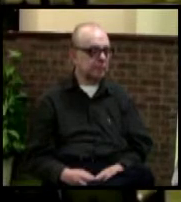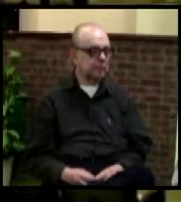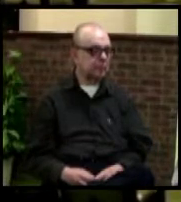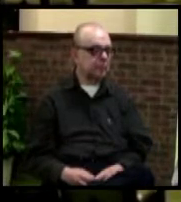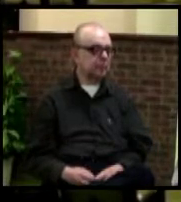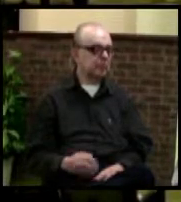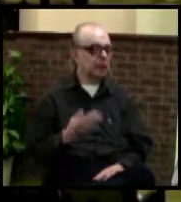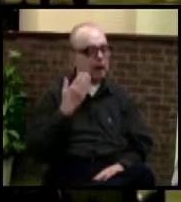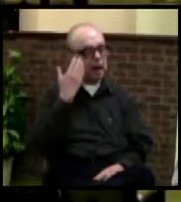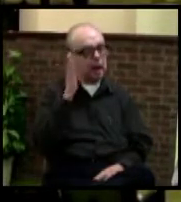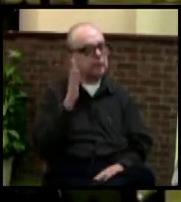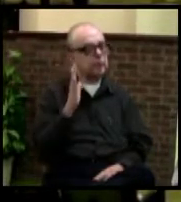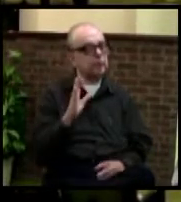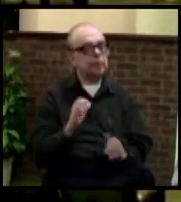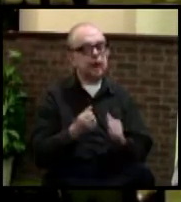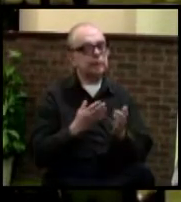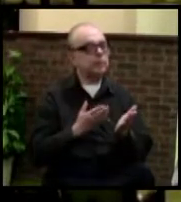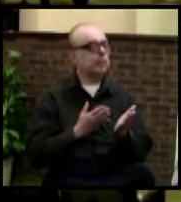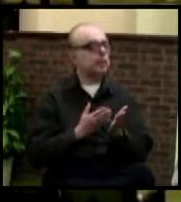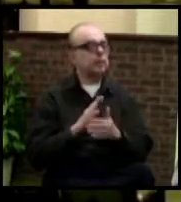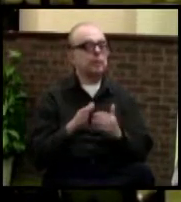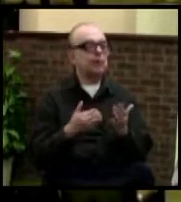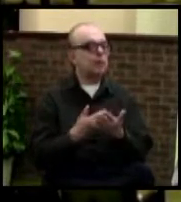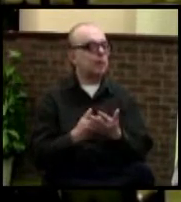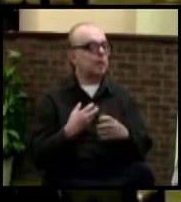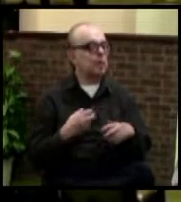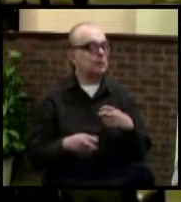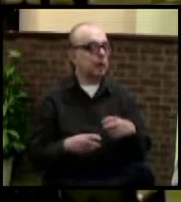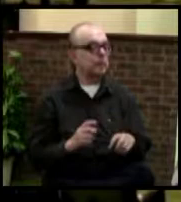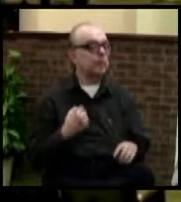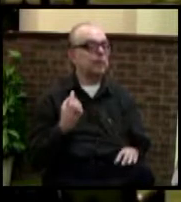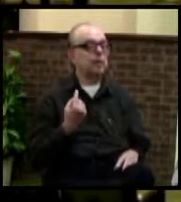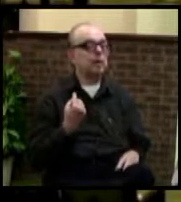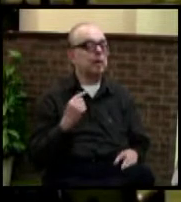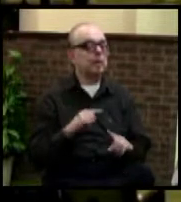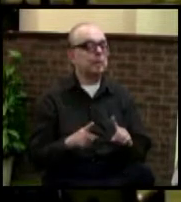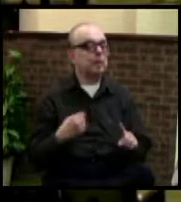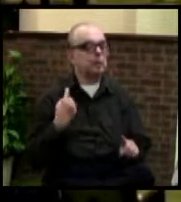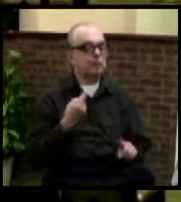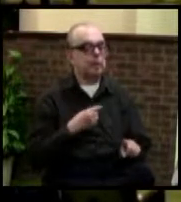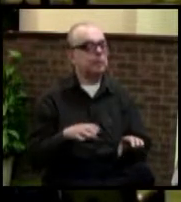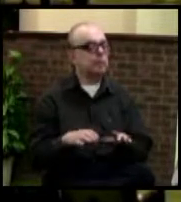I don't know how we get through them all, but we do.